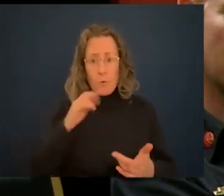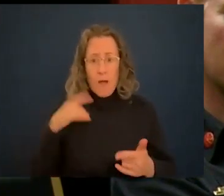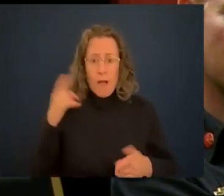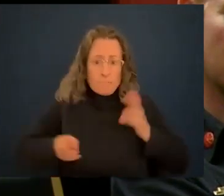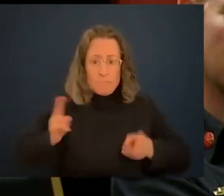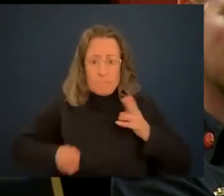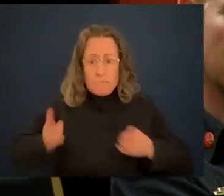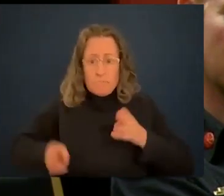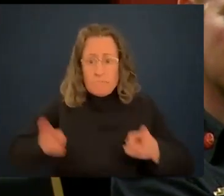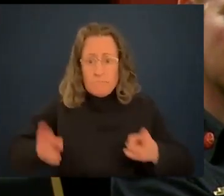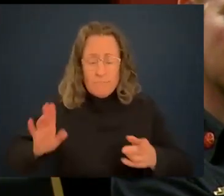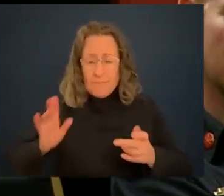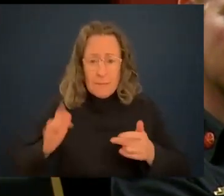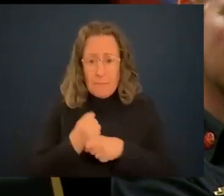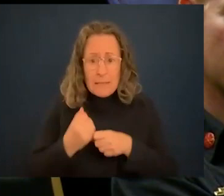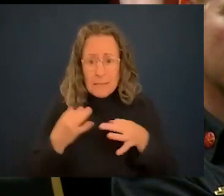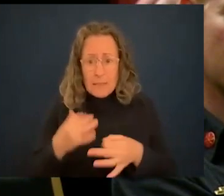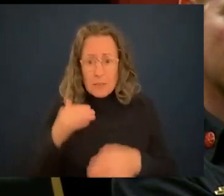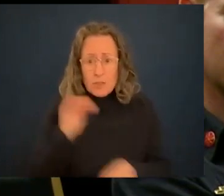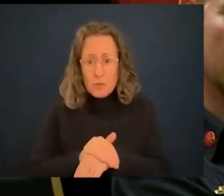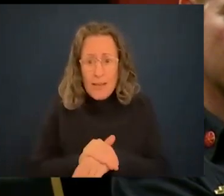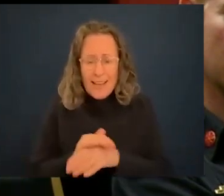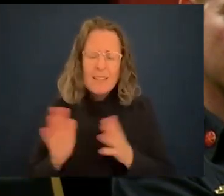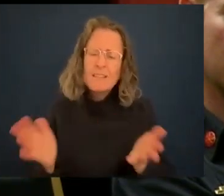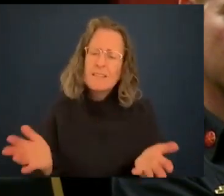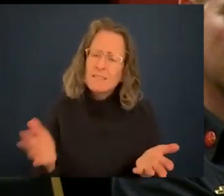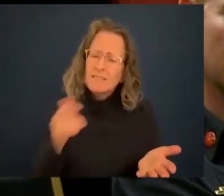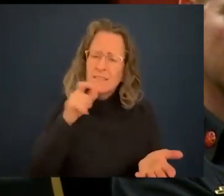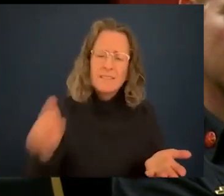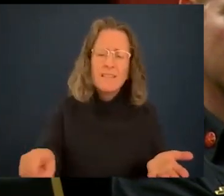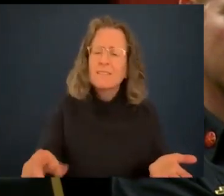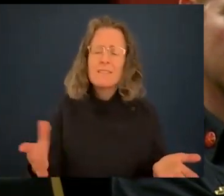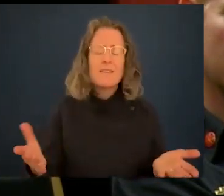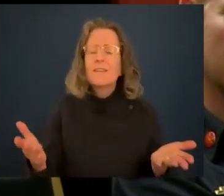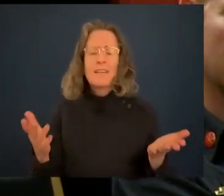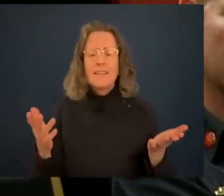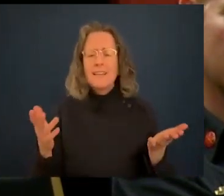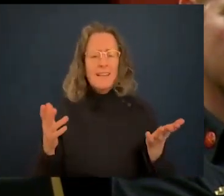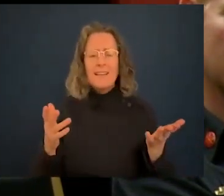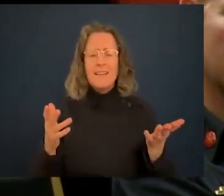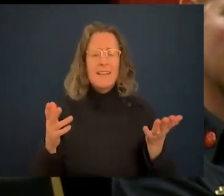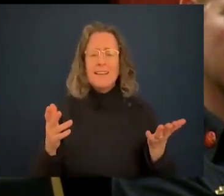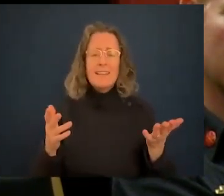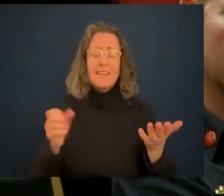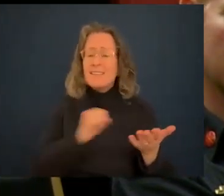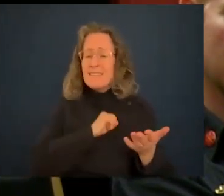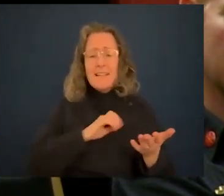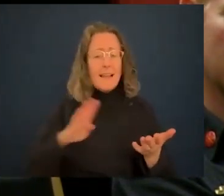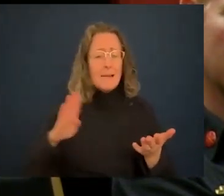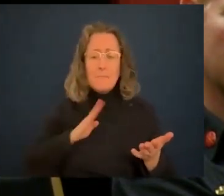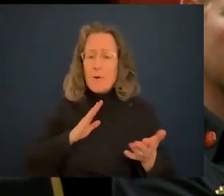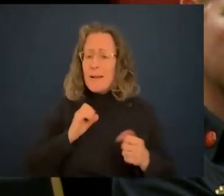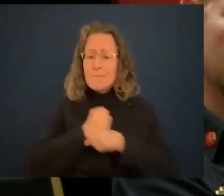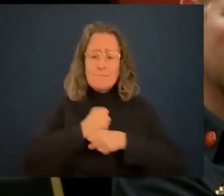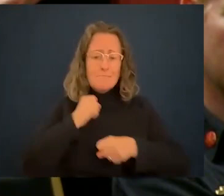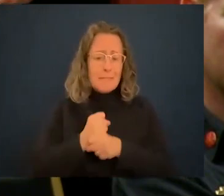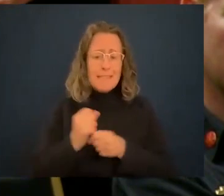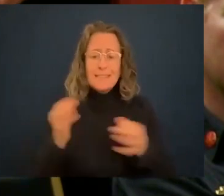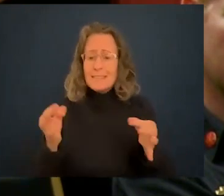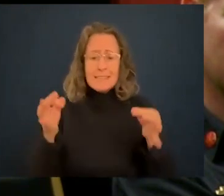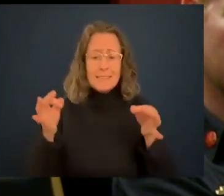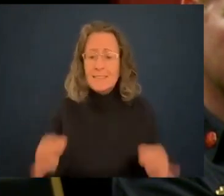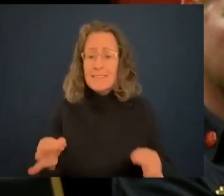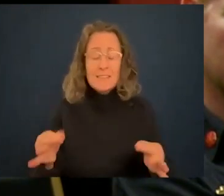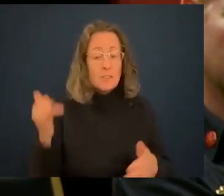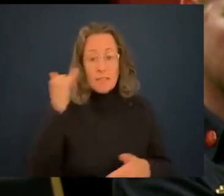arpa money if you don't make the decision tonight the people that make the decision about the arpa money is the select board so if you don't